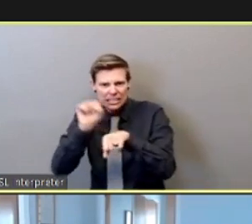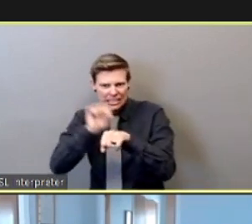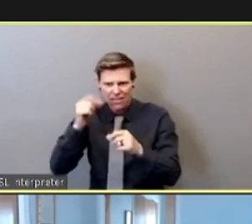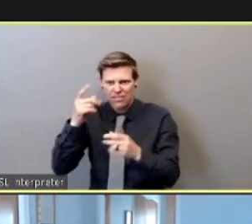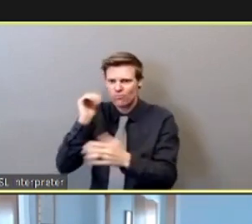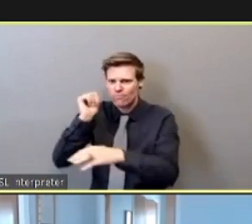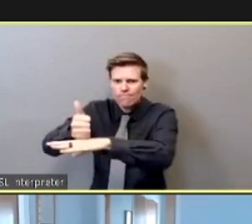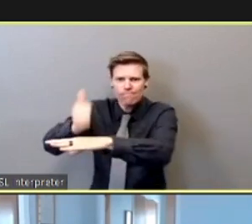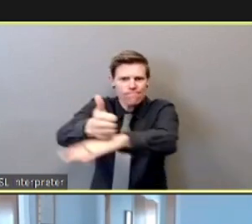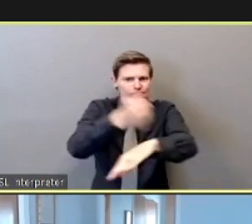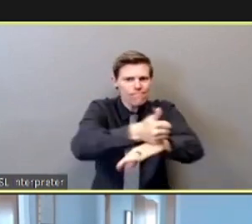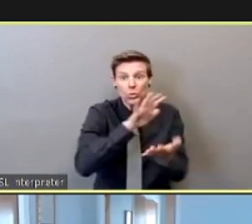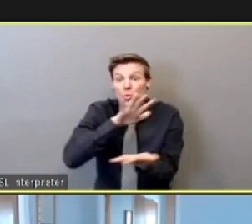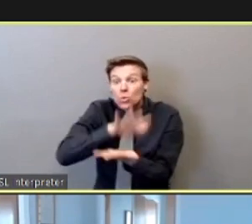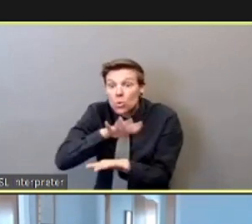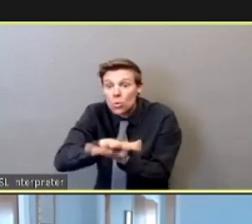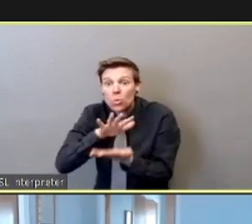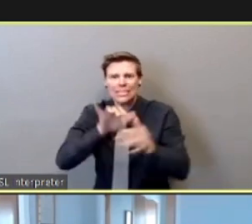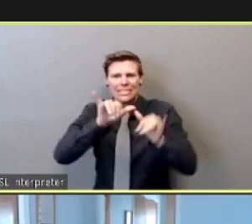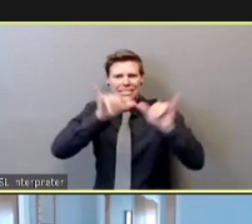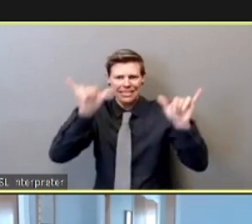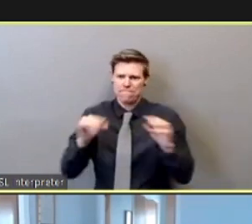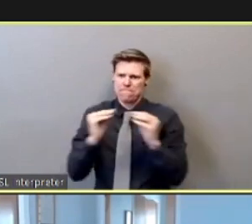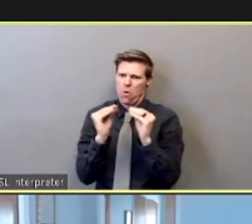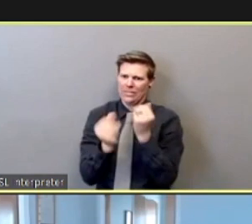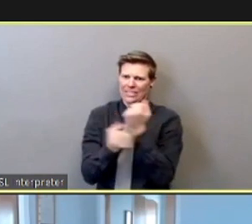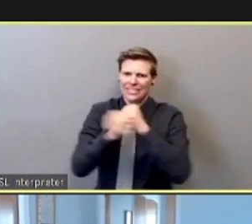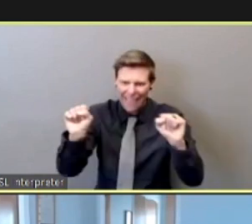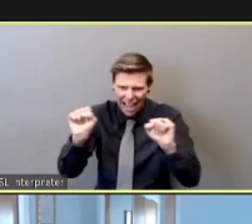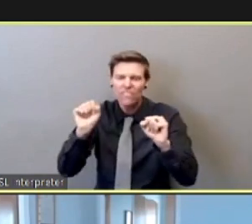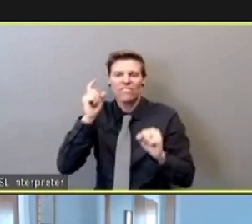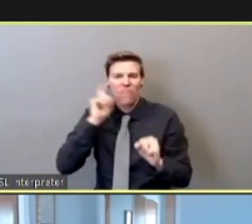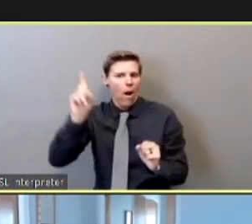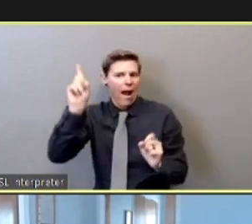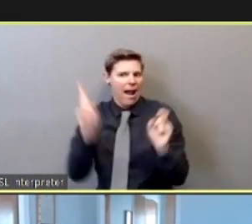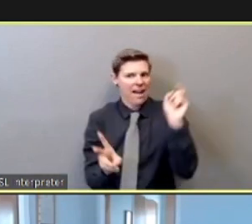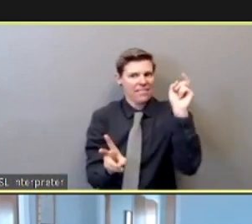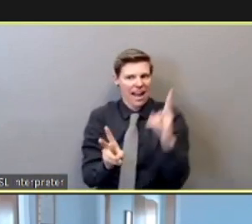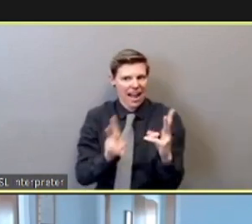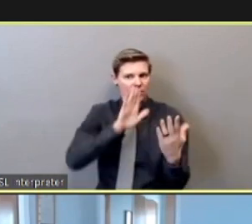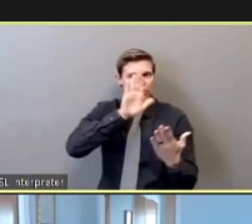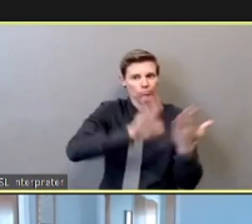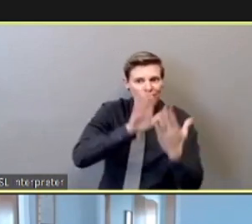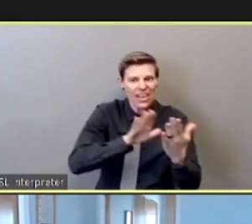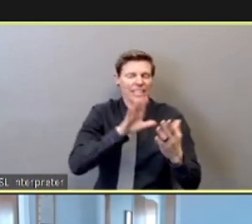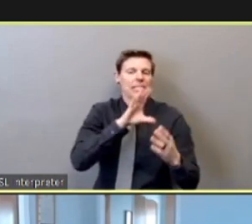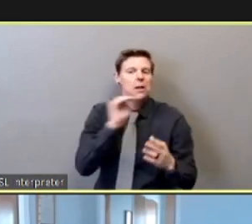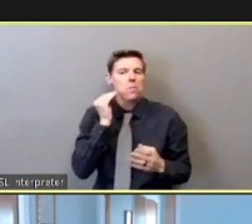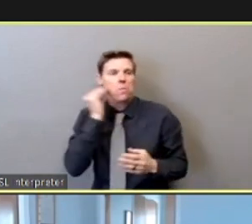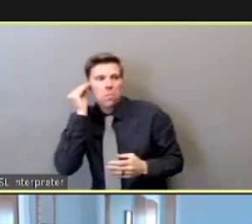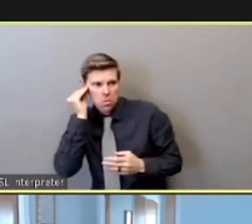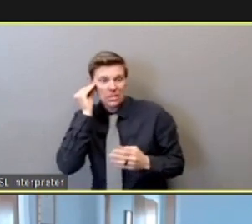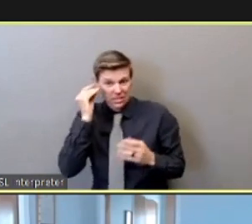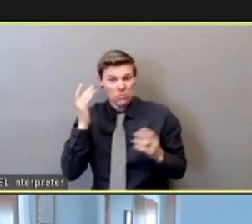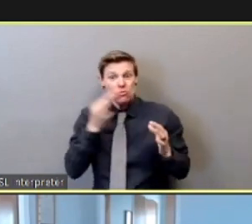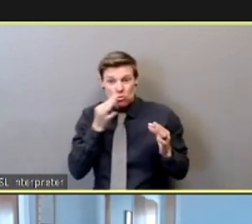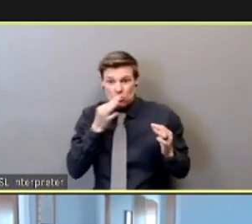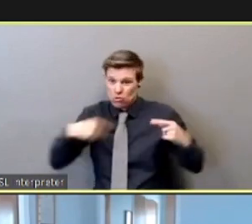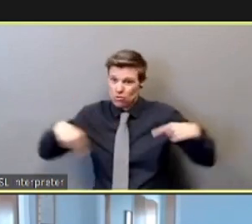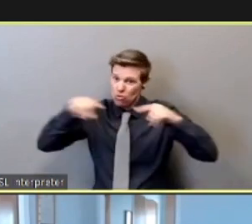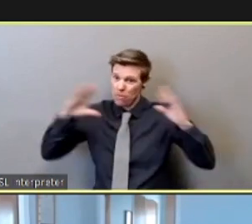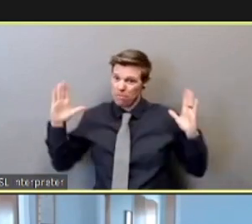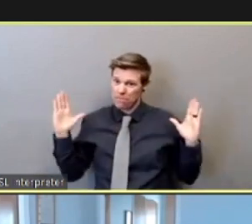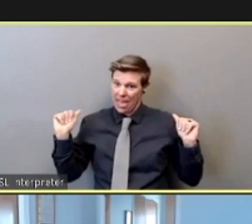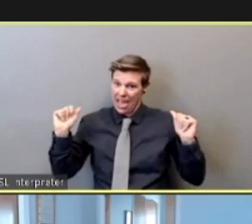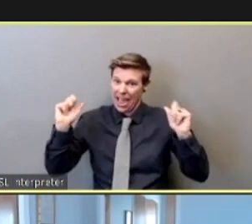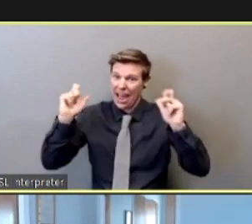buildings and in-person learning environments, can more rapidly get back to full in-person learning. The directive